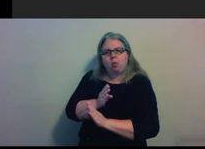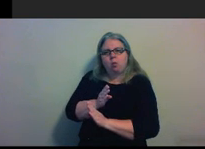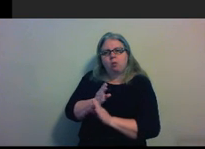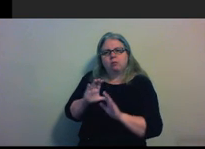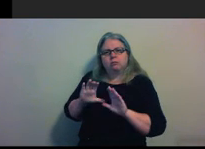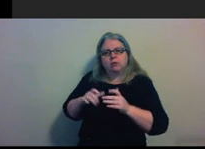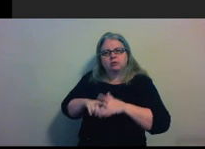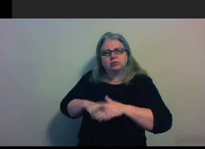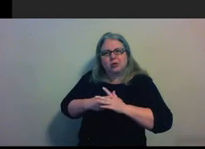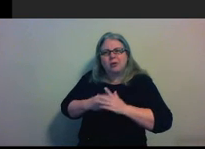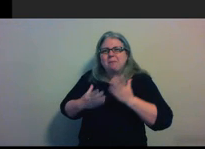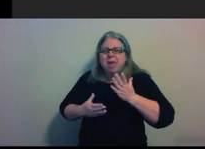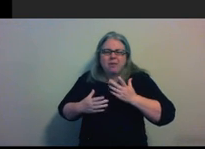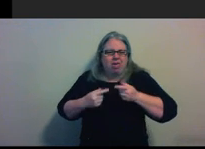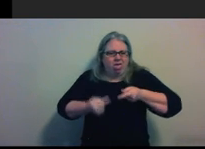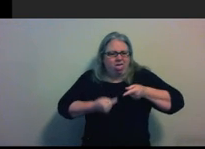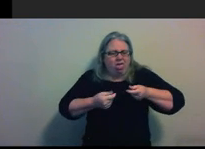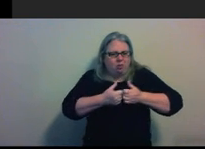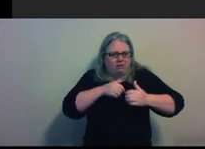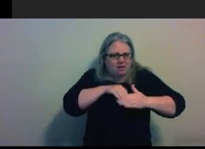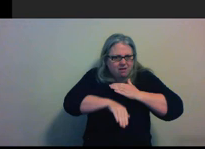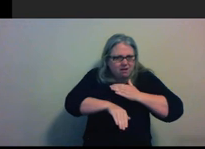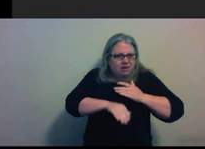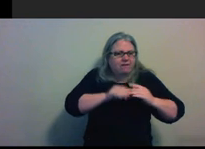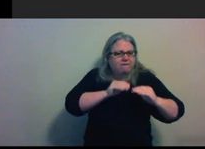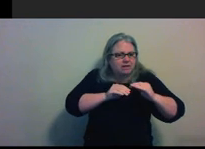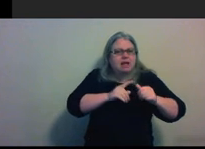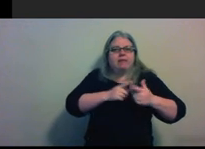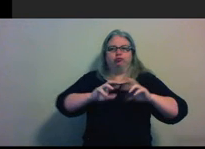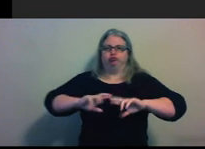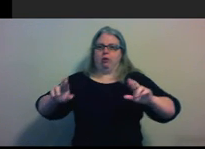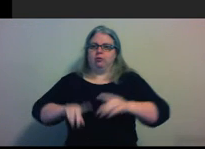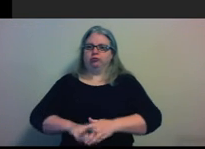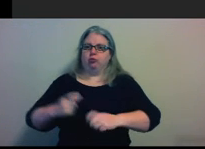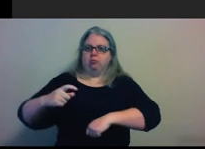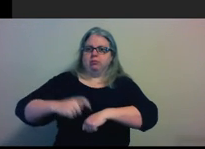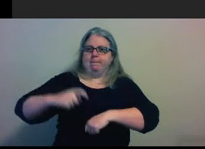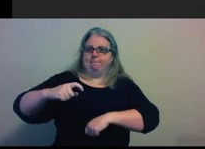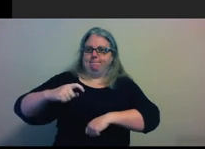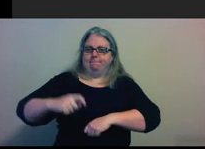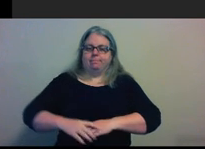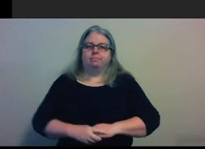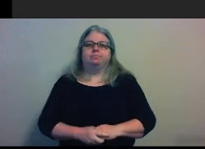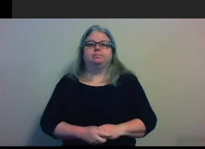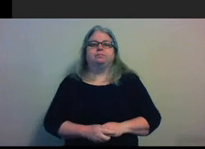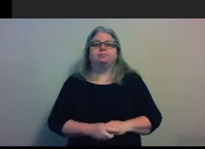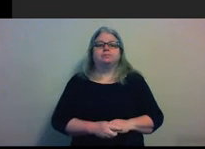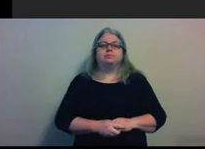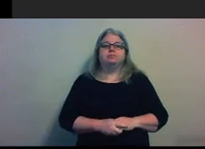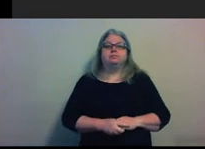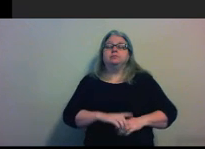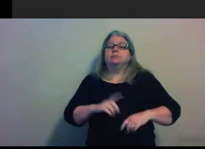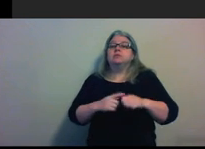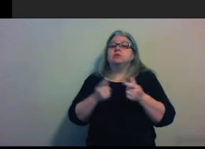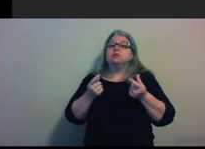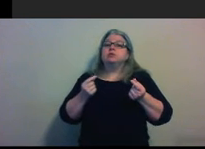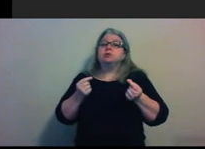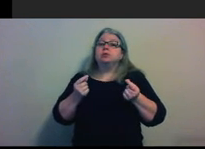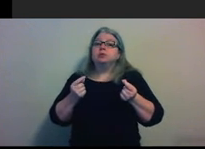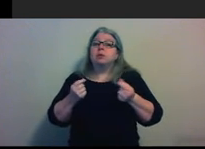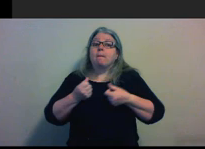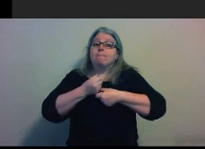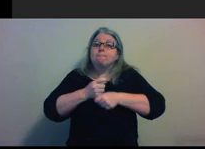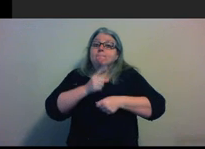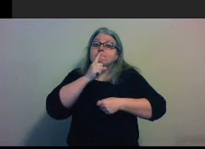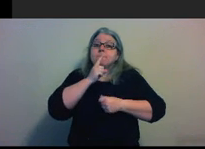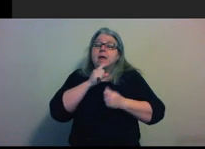there are any technical difficulties that you need to get fixed before you get started. So your first two things that you want to do is you want to make sure that